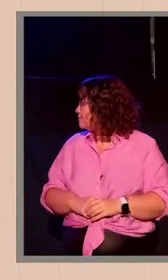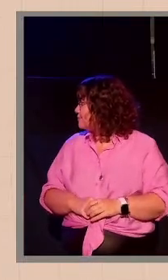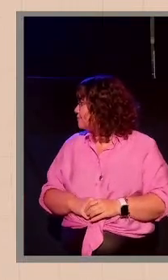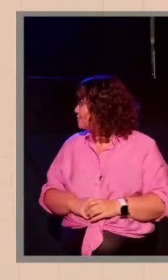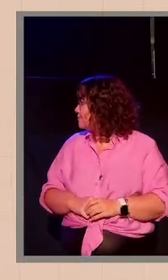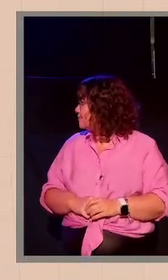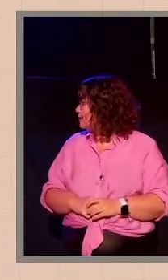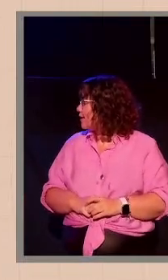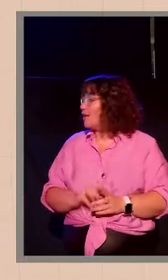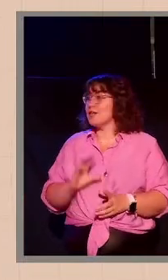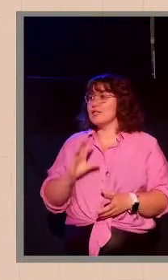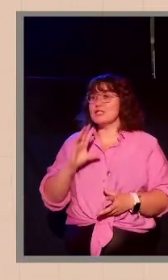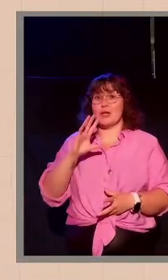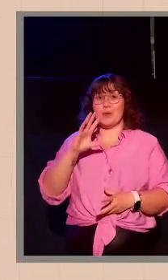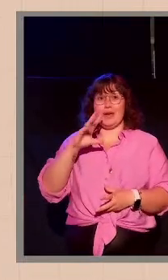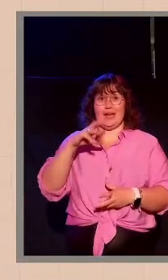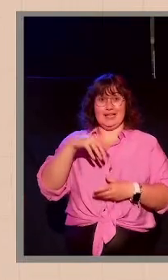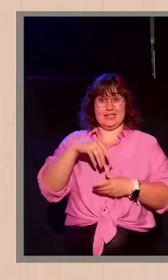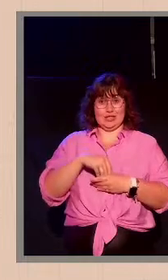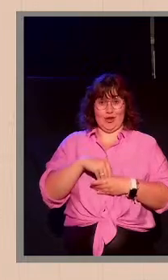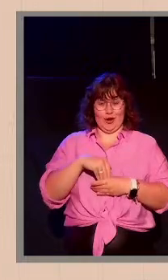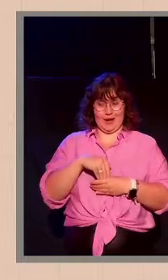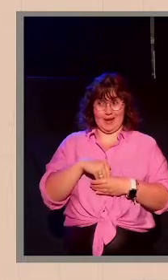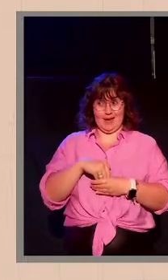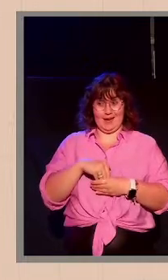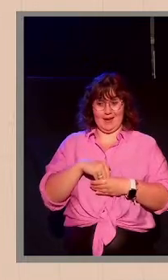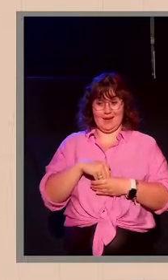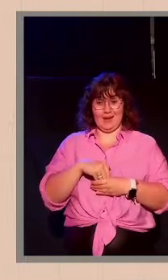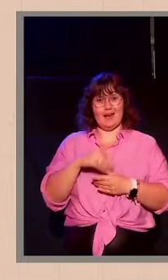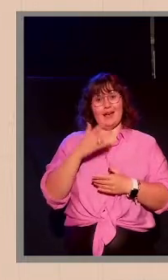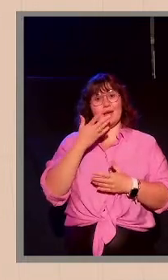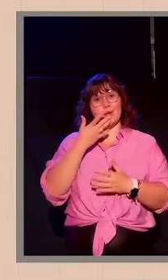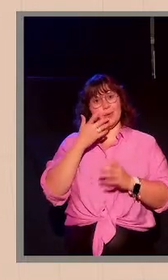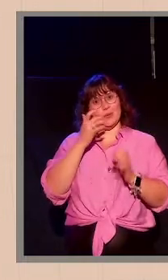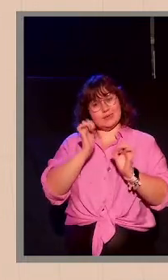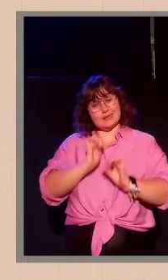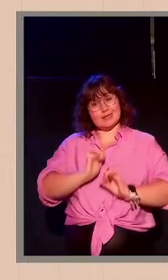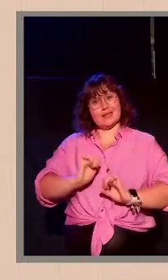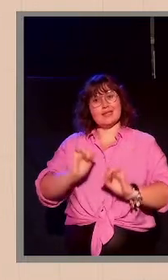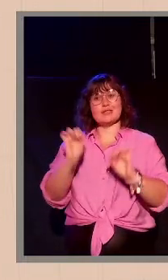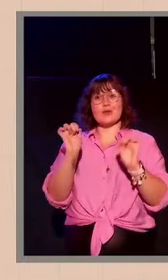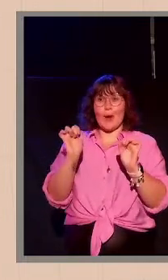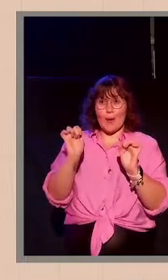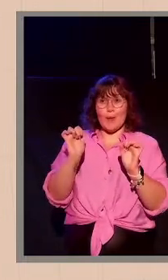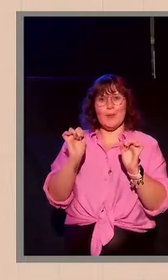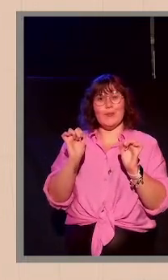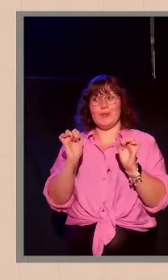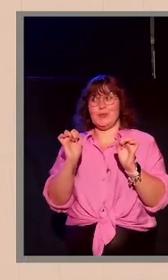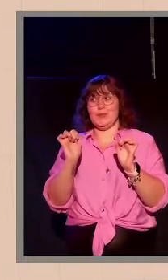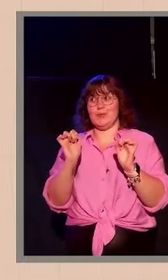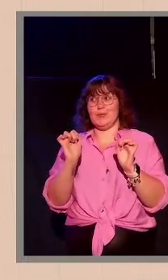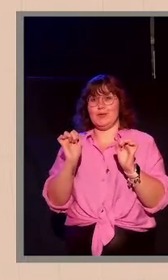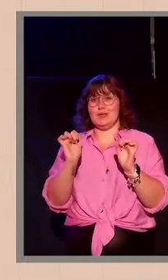So internally, it's using its own, things are mapped using